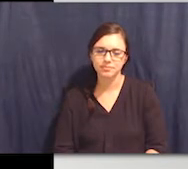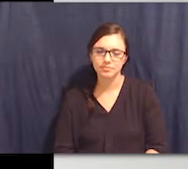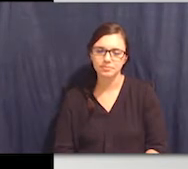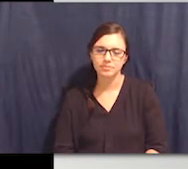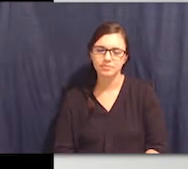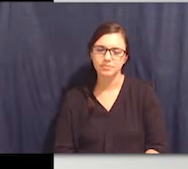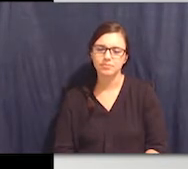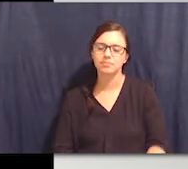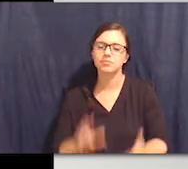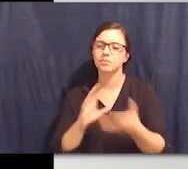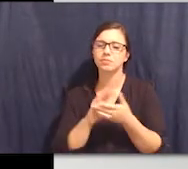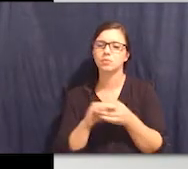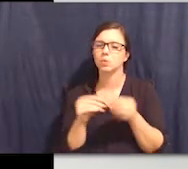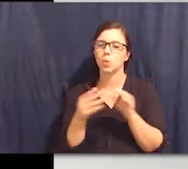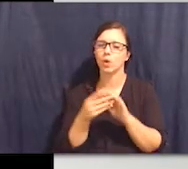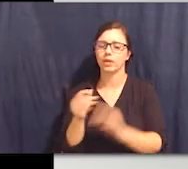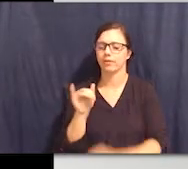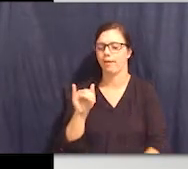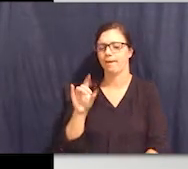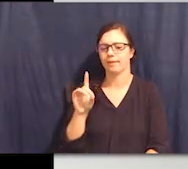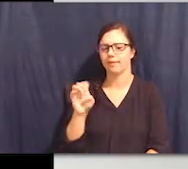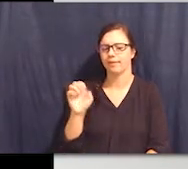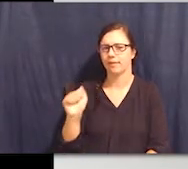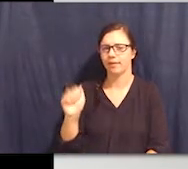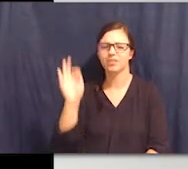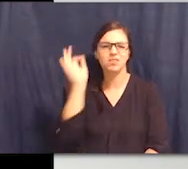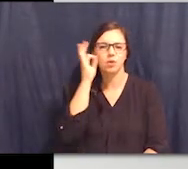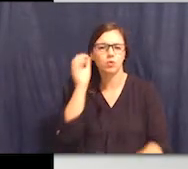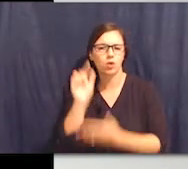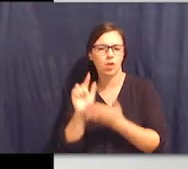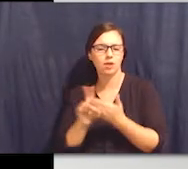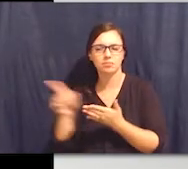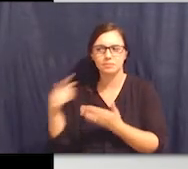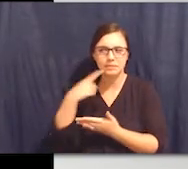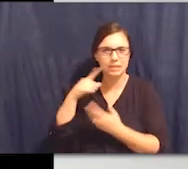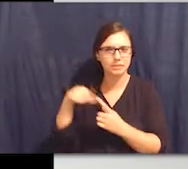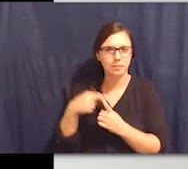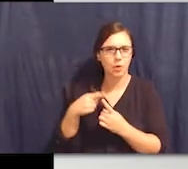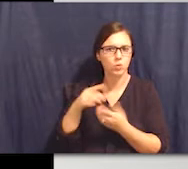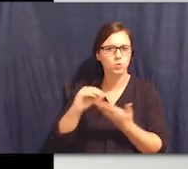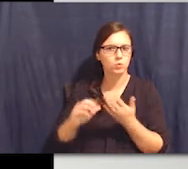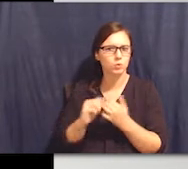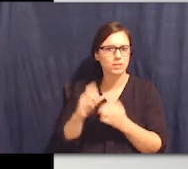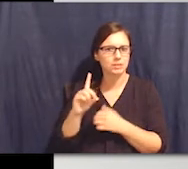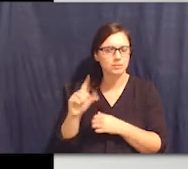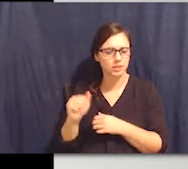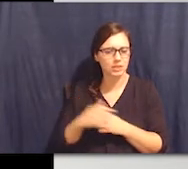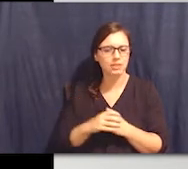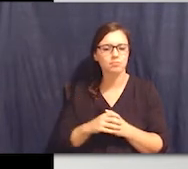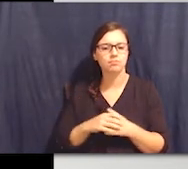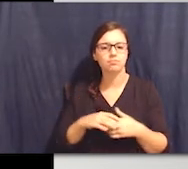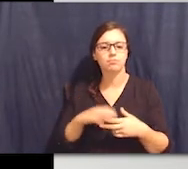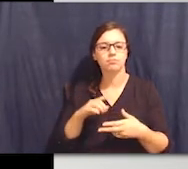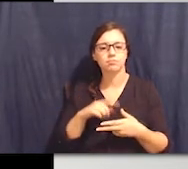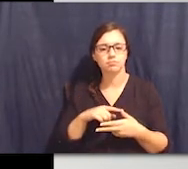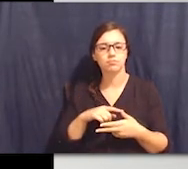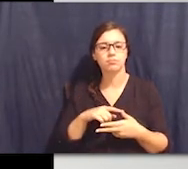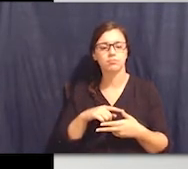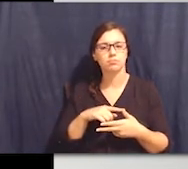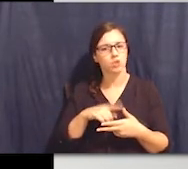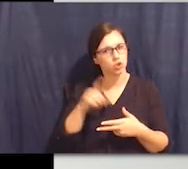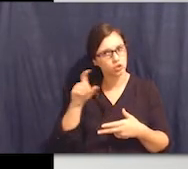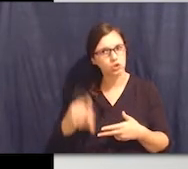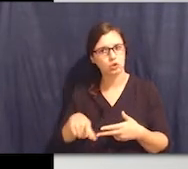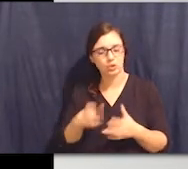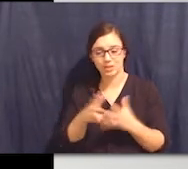So the story in terms of what IDEA or the federal law says about students with disabilities is that they should be, as